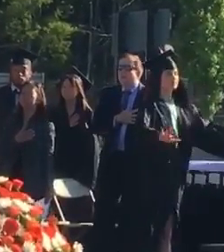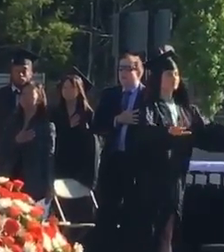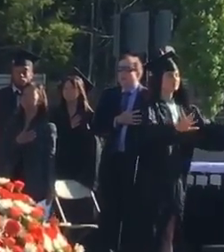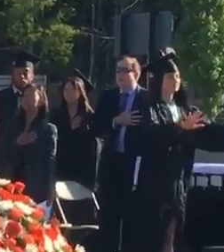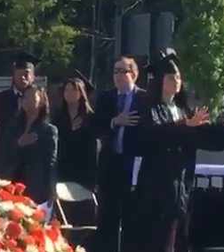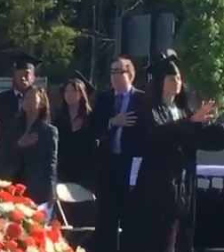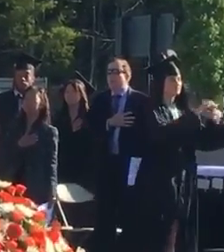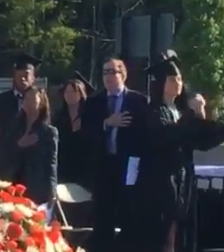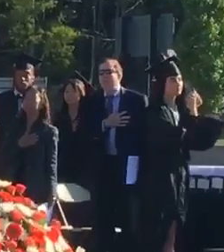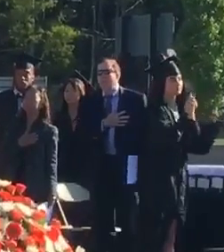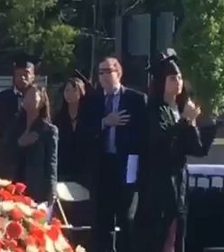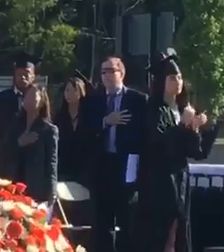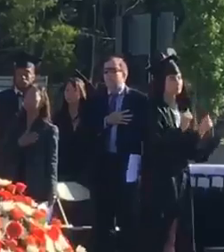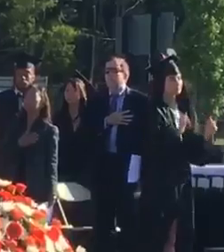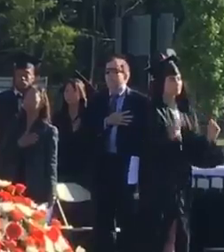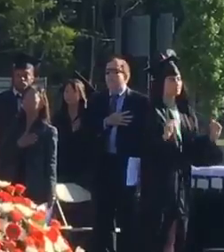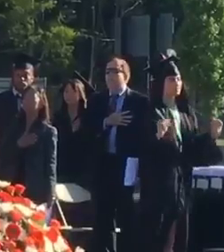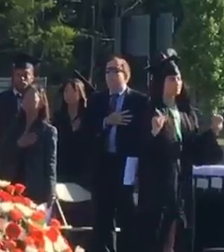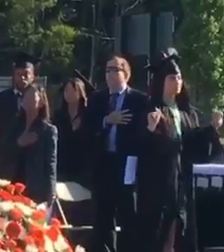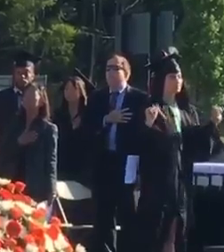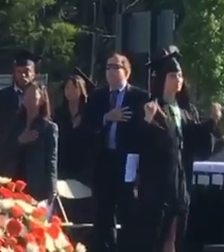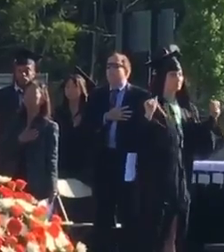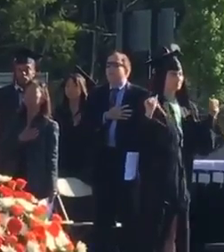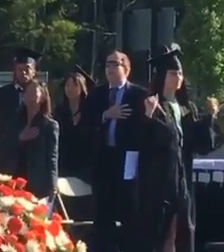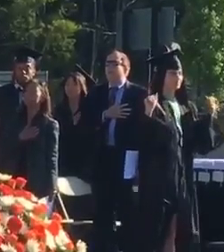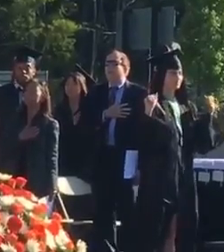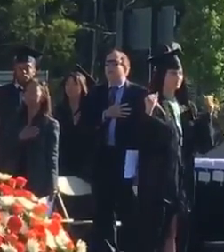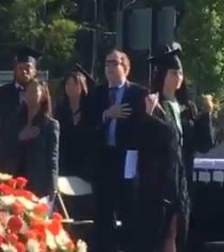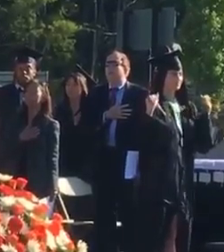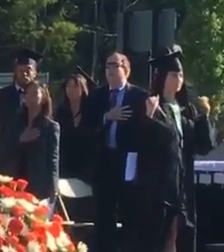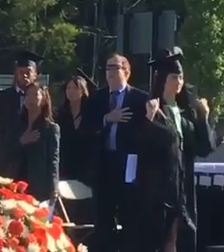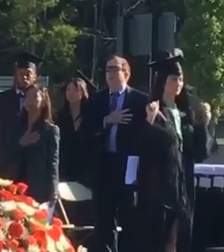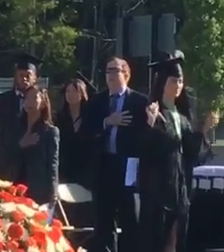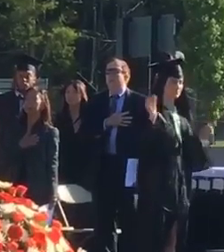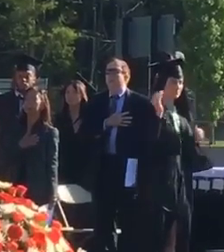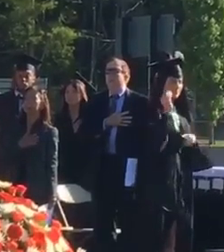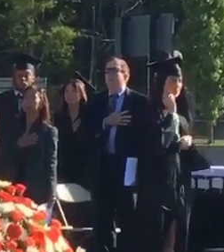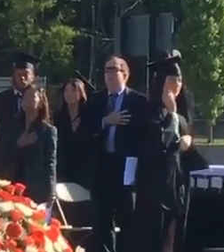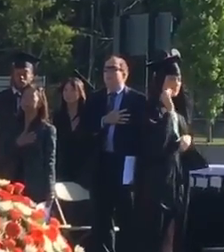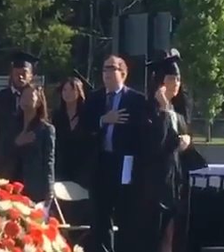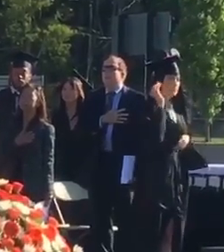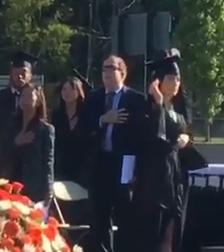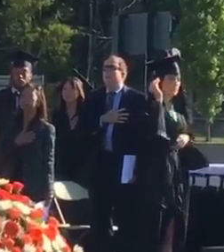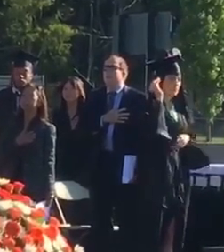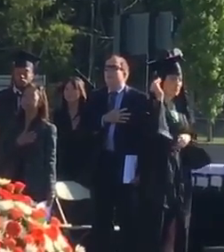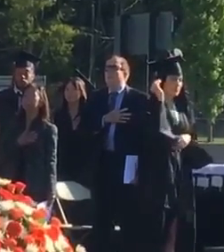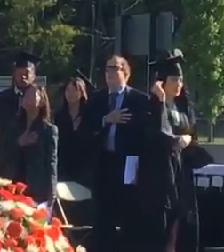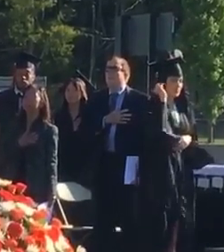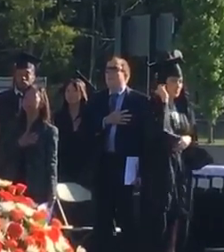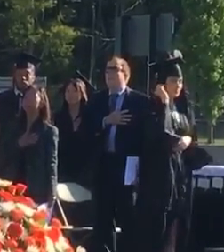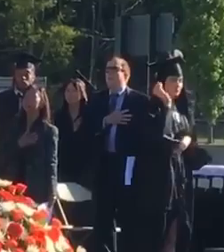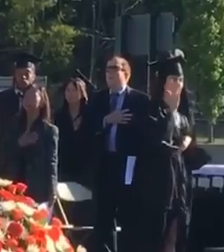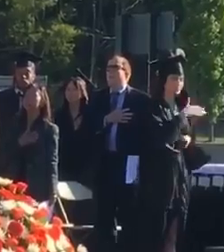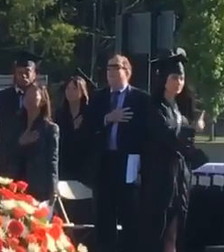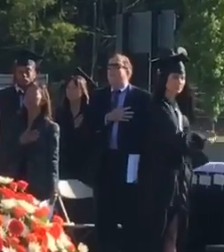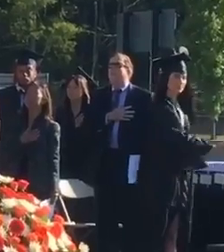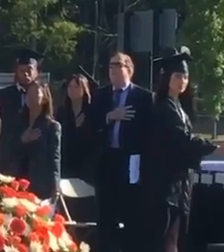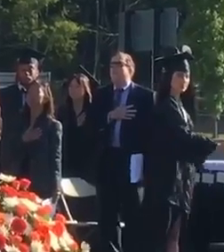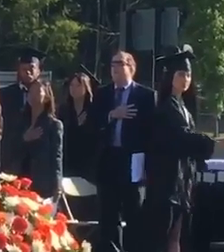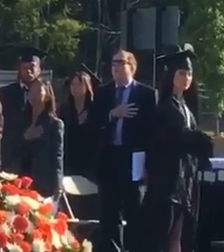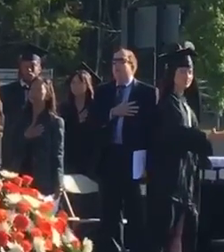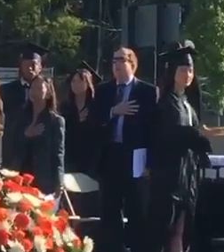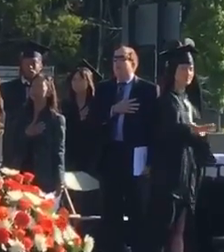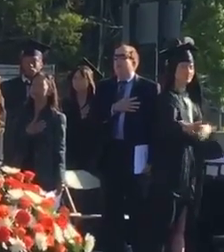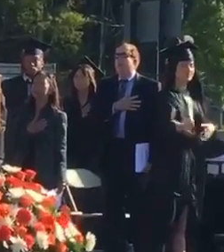of the free and the mar of